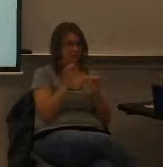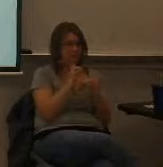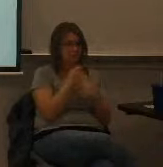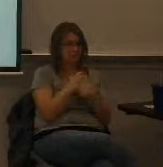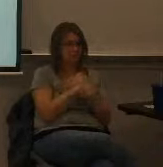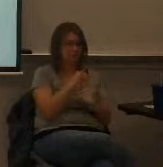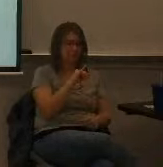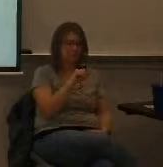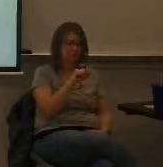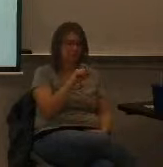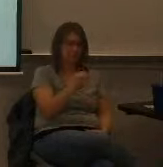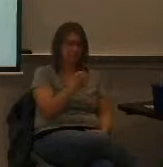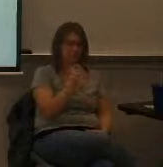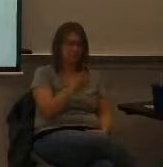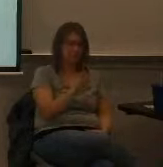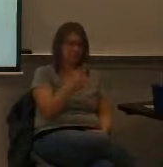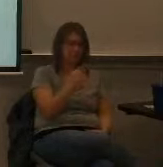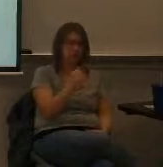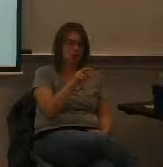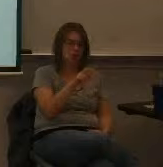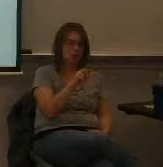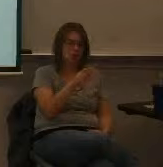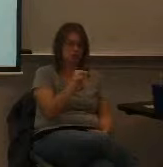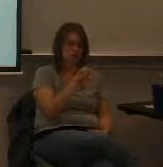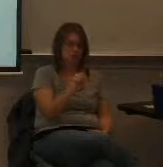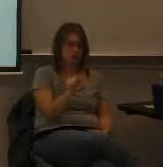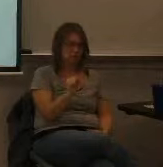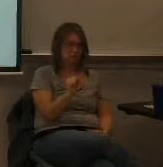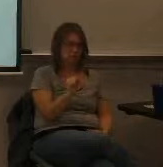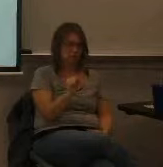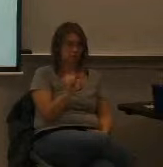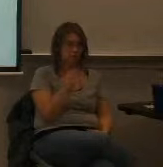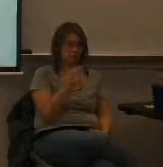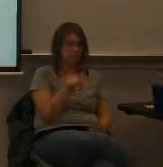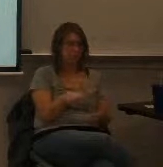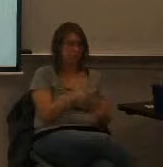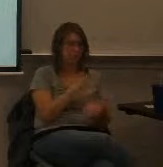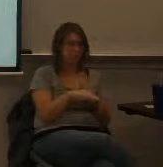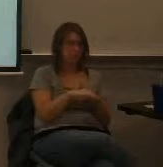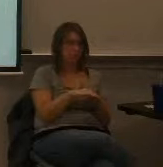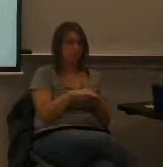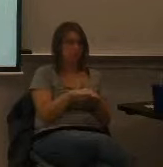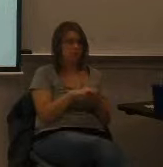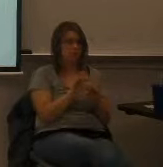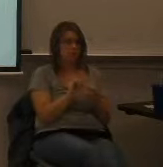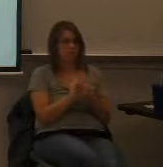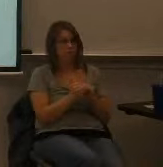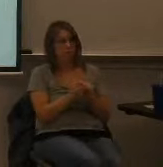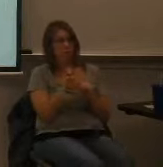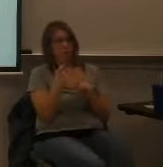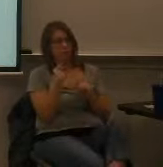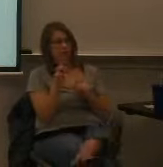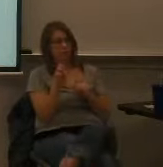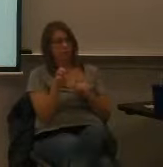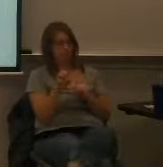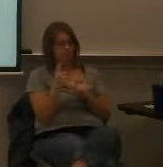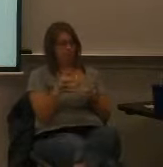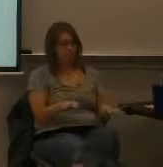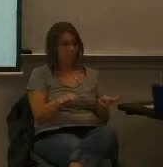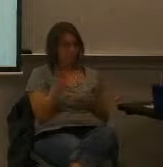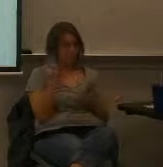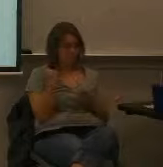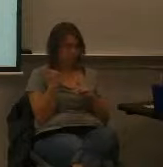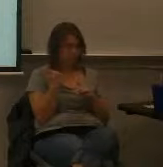an index of harshness that was based on how extreme the floods were,